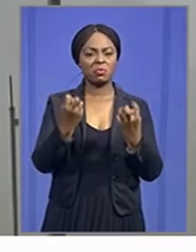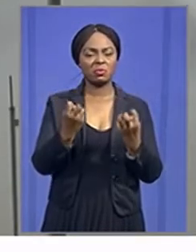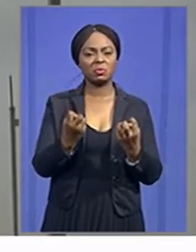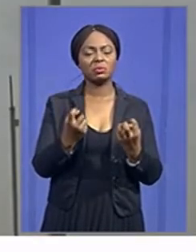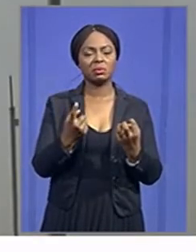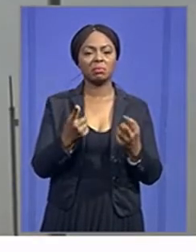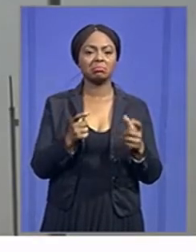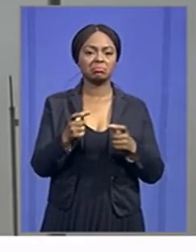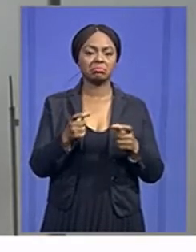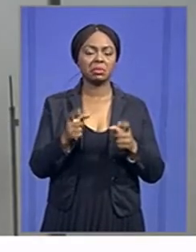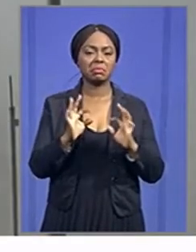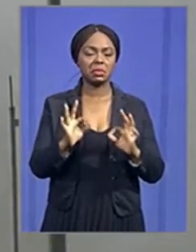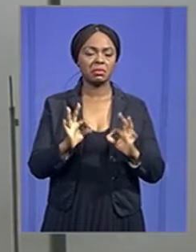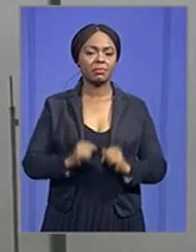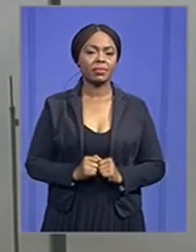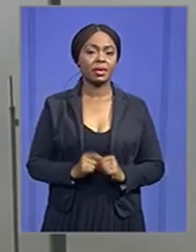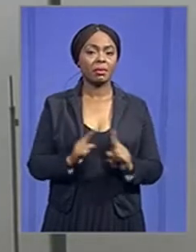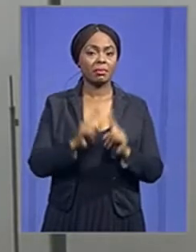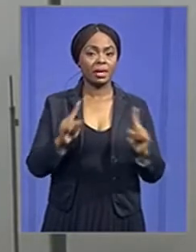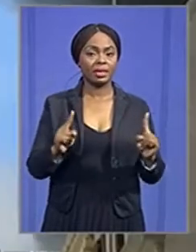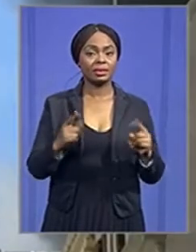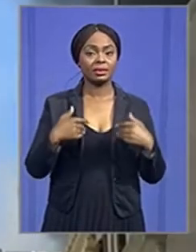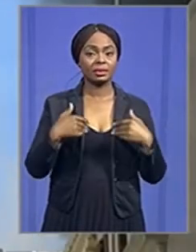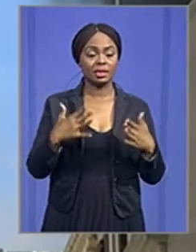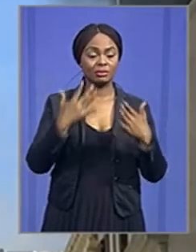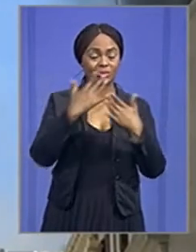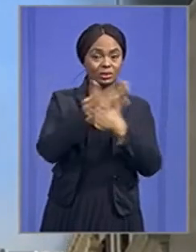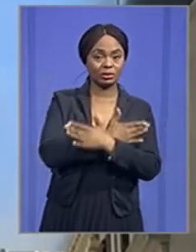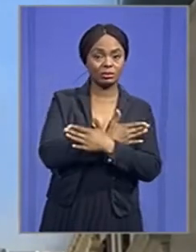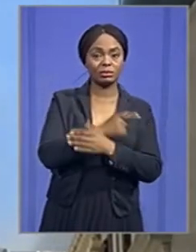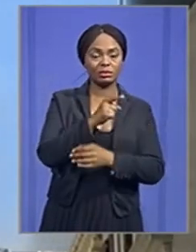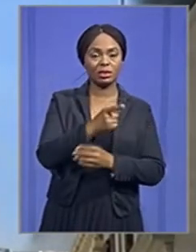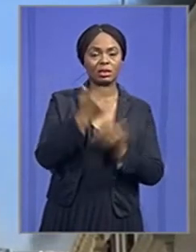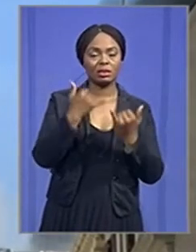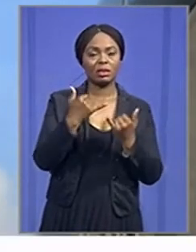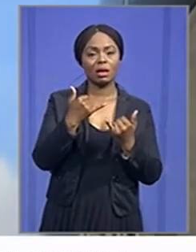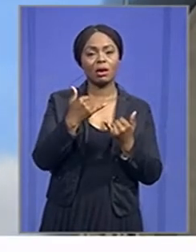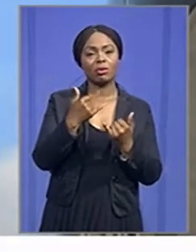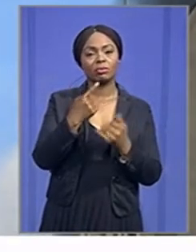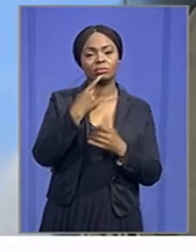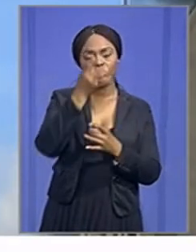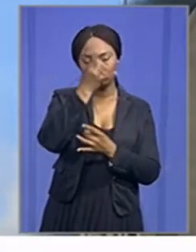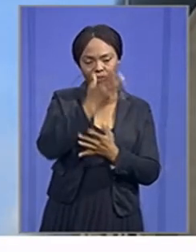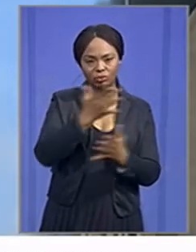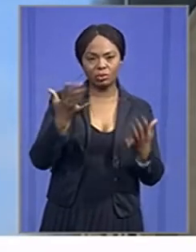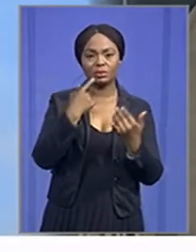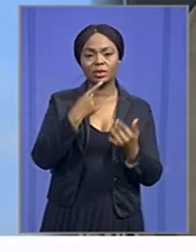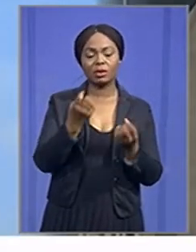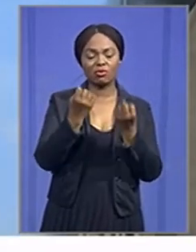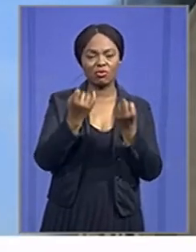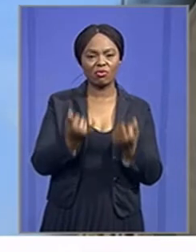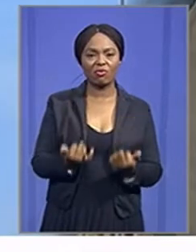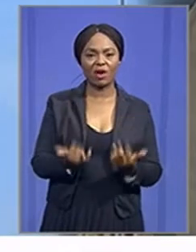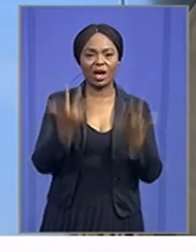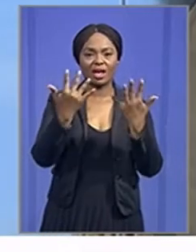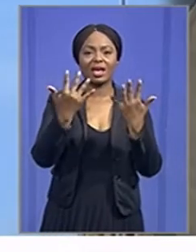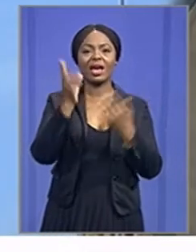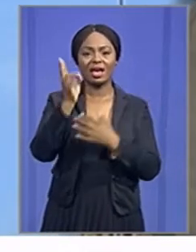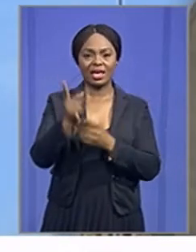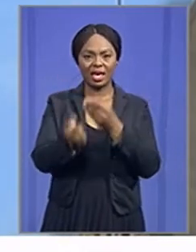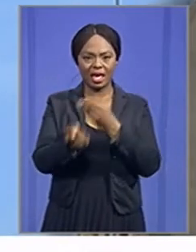taolo. E fela mathomong a mantšiboa bahlankedi ba palamente ba begile le go netefatša gore go phulegile mollo o